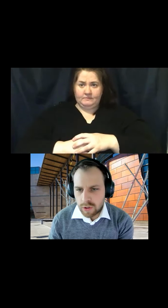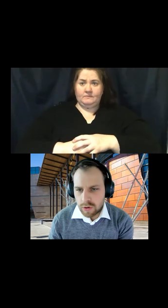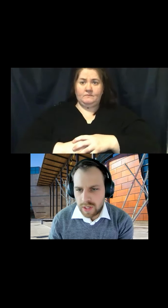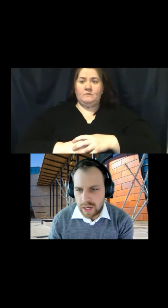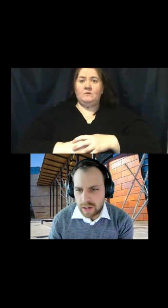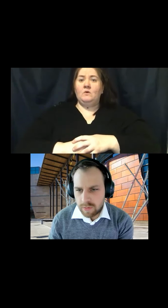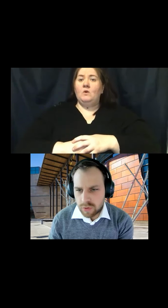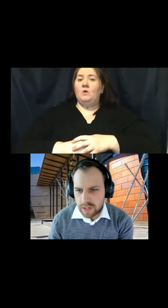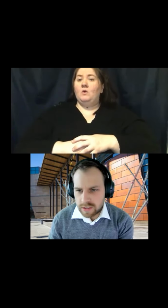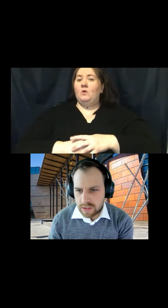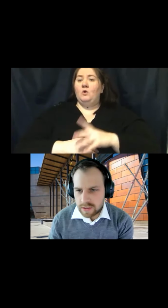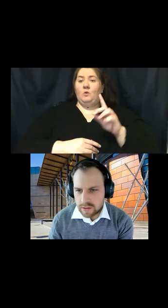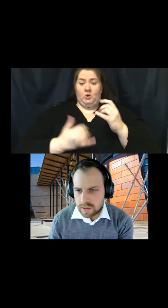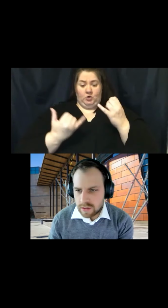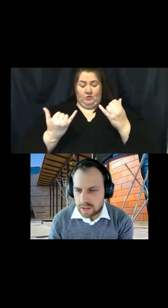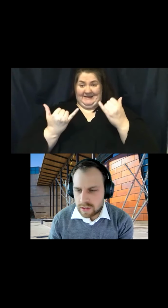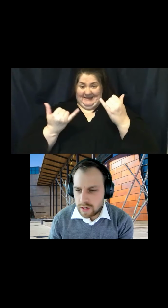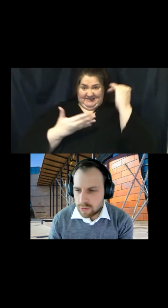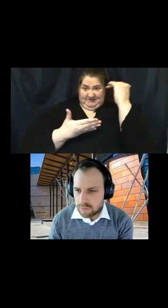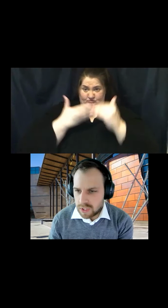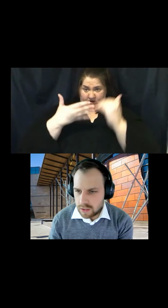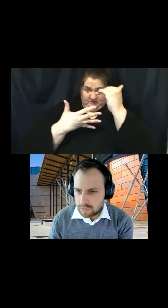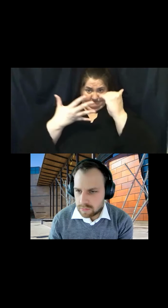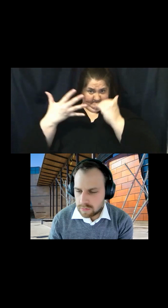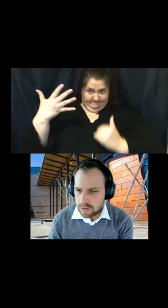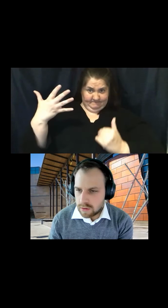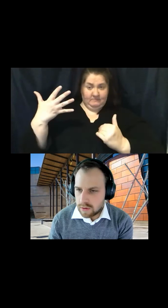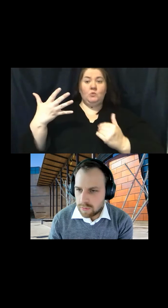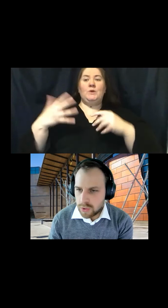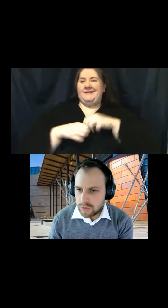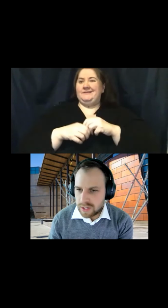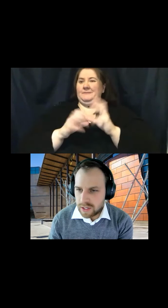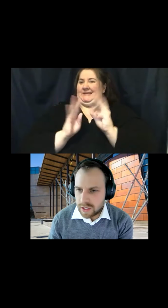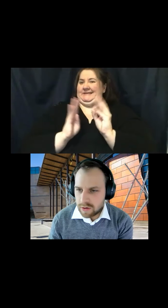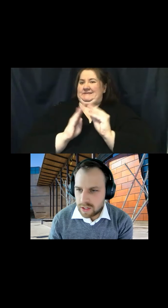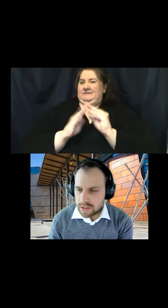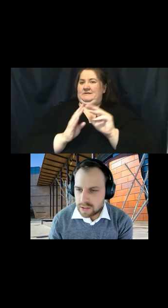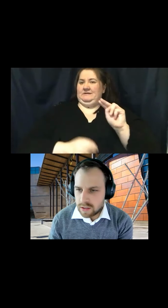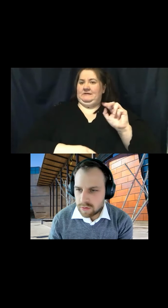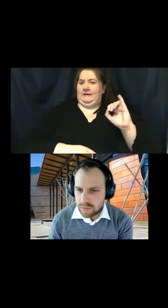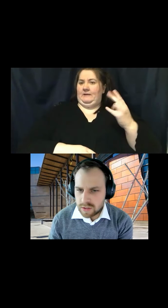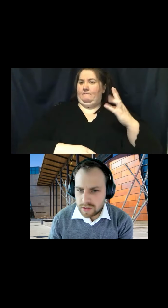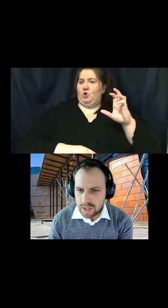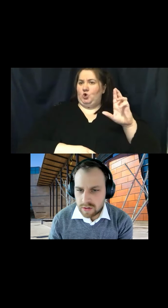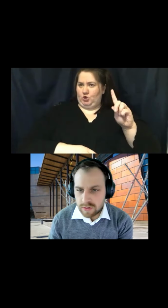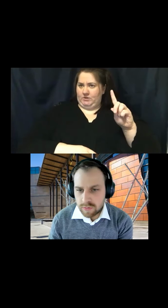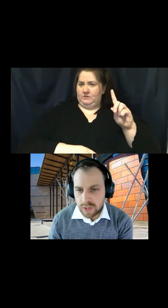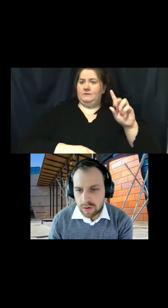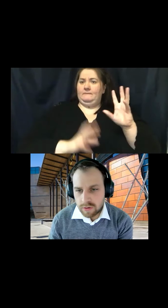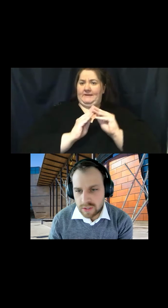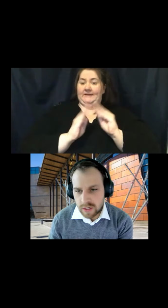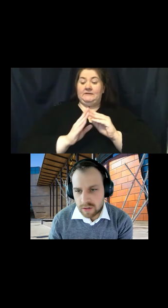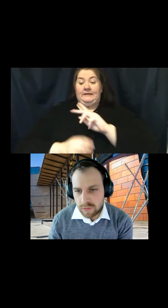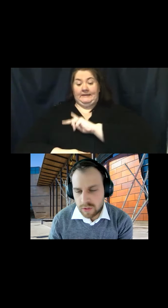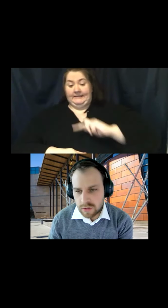Where we are currently at in the process is the neighborhood meeting. Both King County and City of Redmond desire to